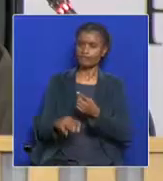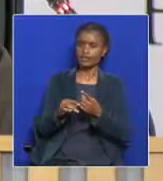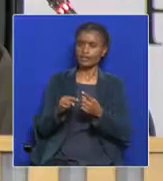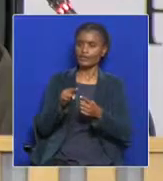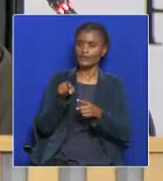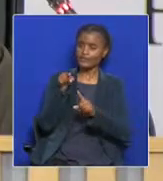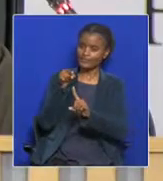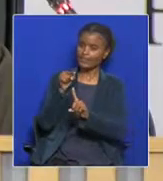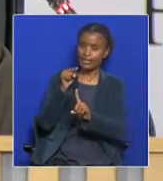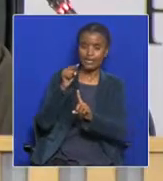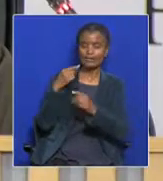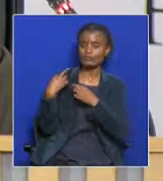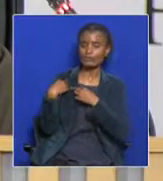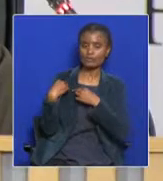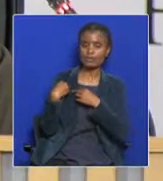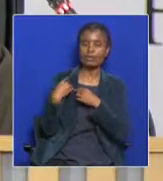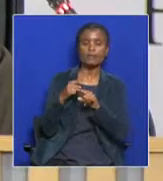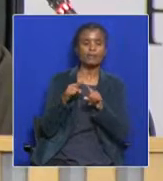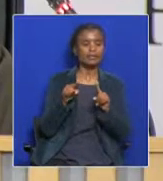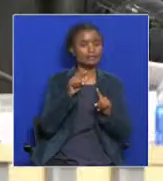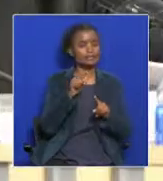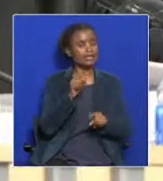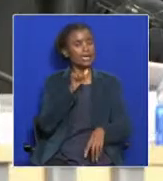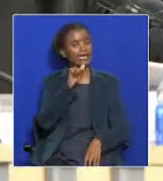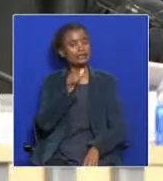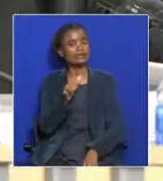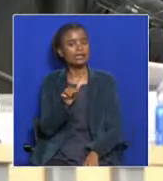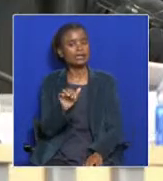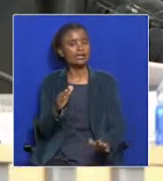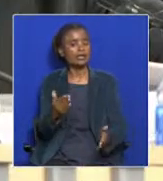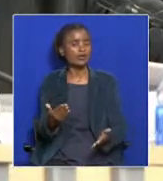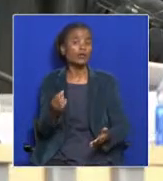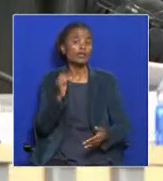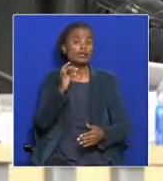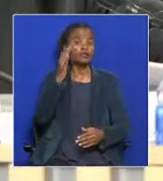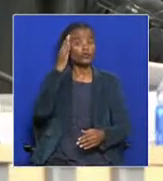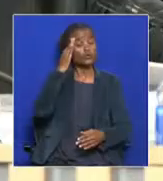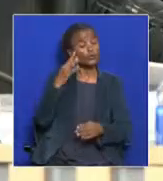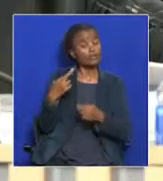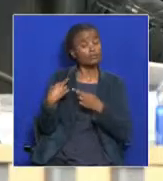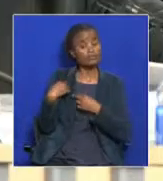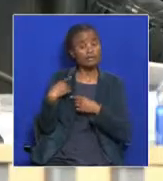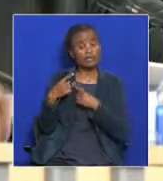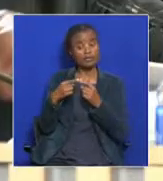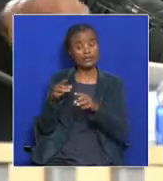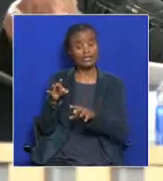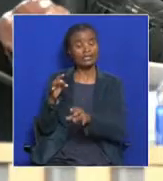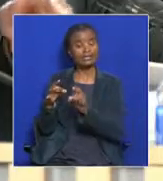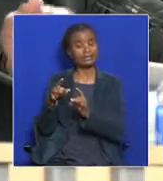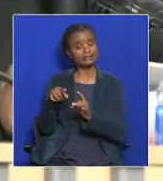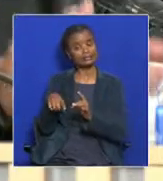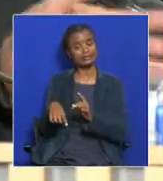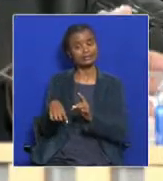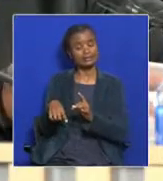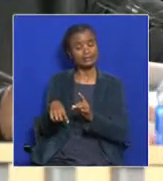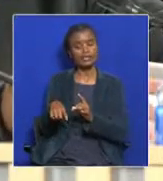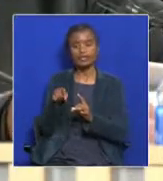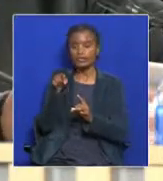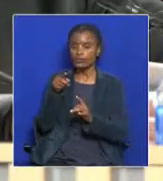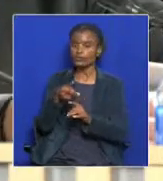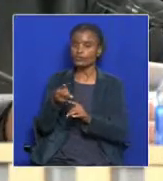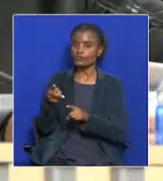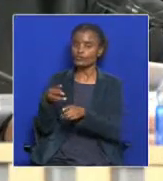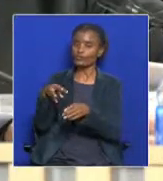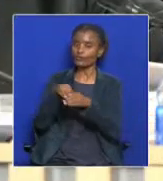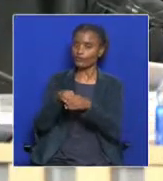you knew that he's not responsible for this analysis and he's not admin, so he